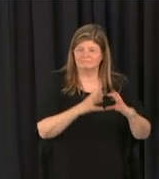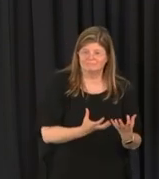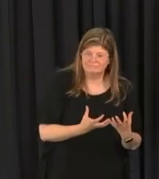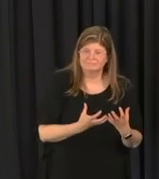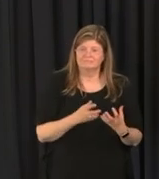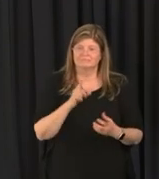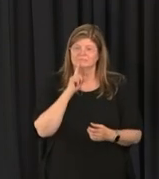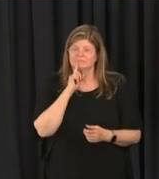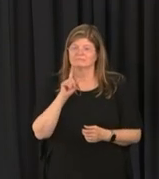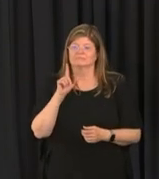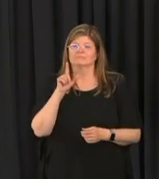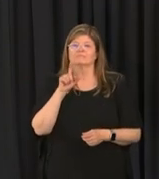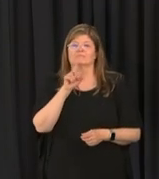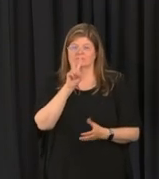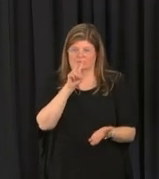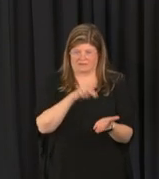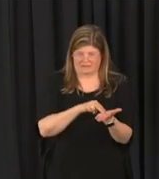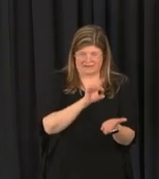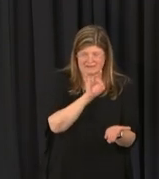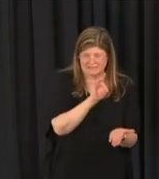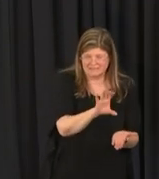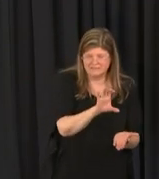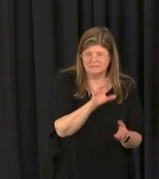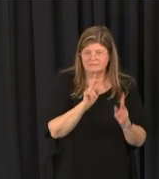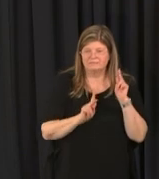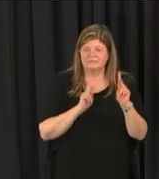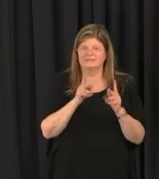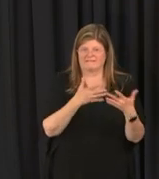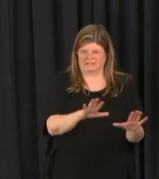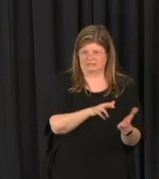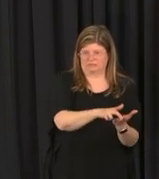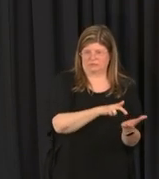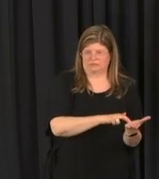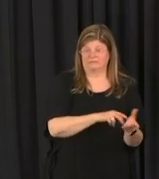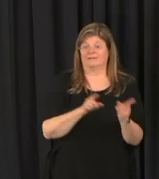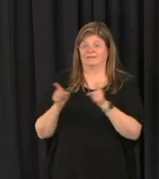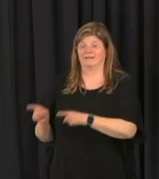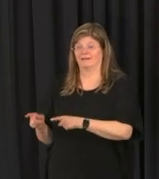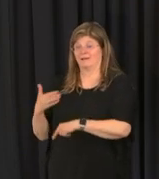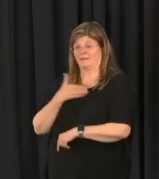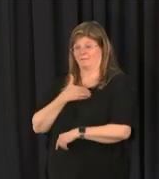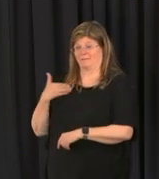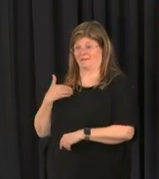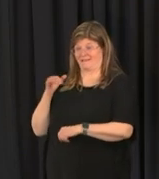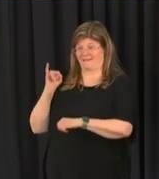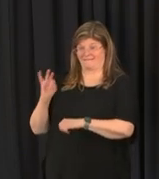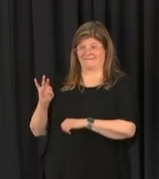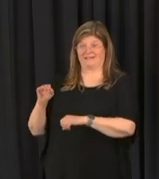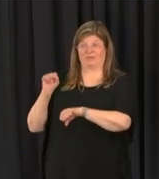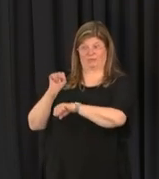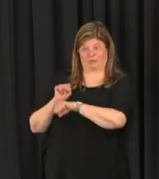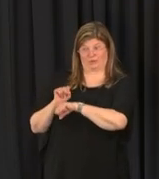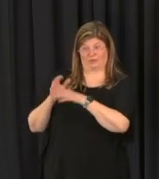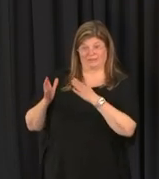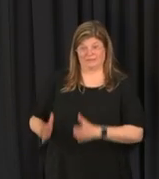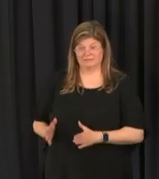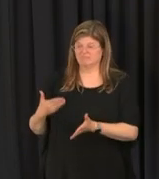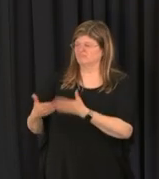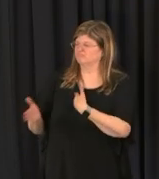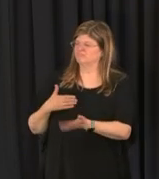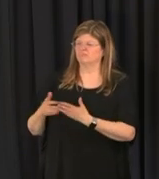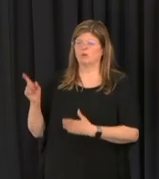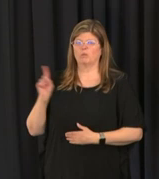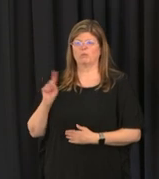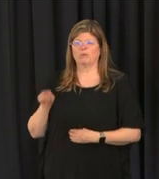are 2,818 registrations, and members of an eligible workforce,